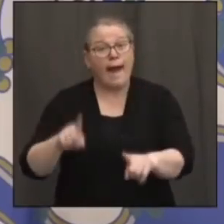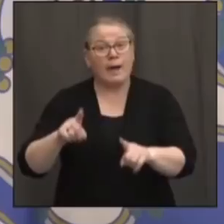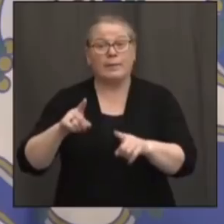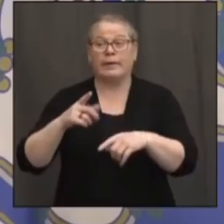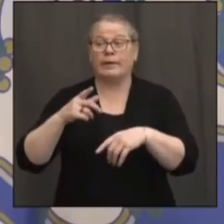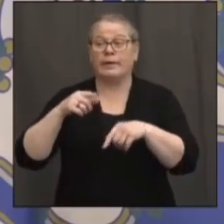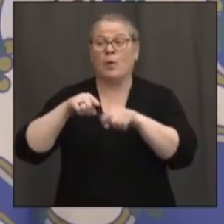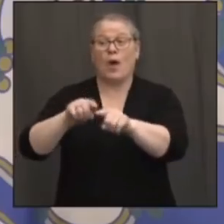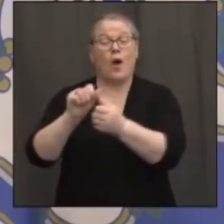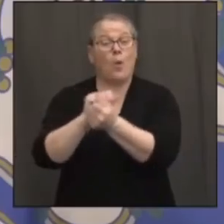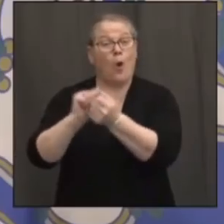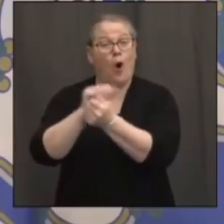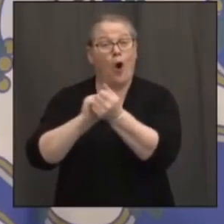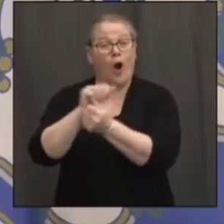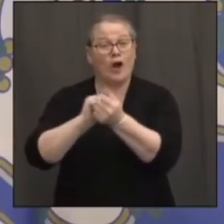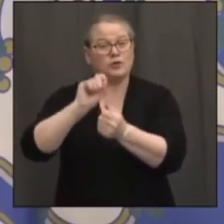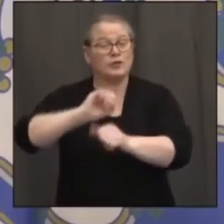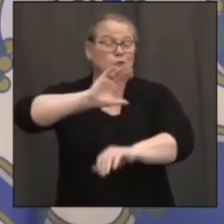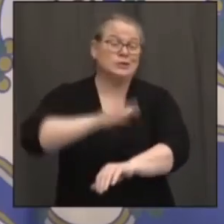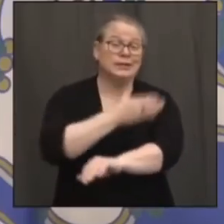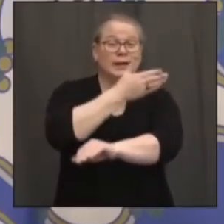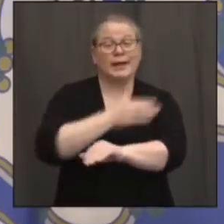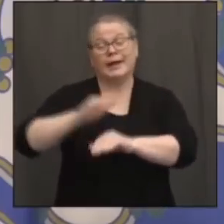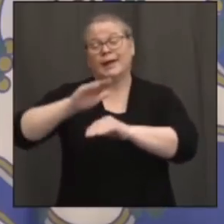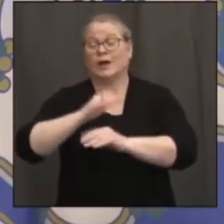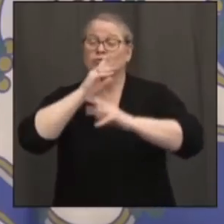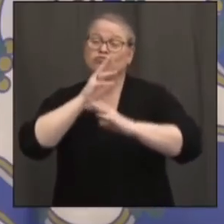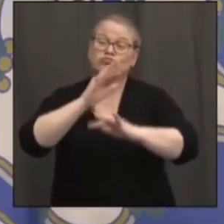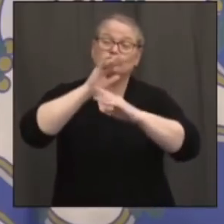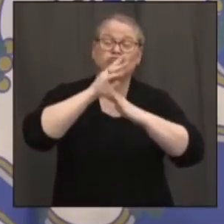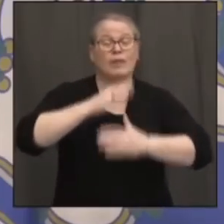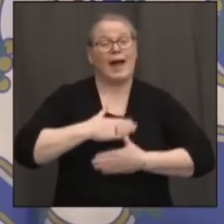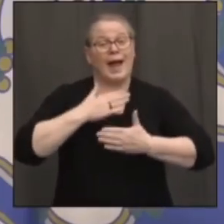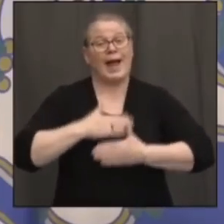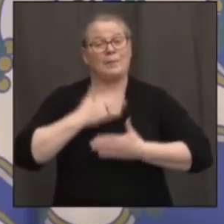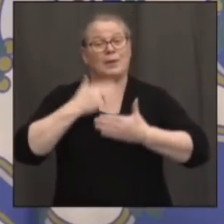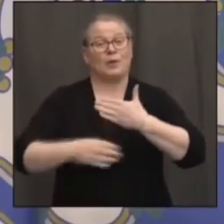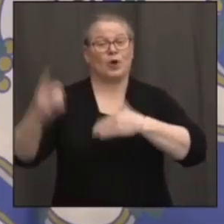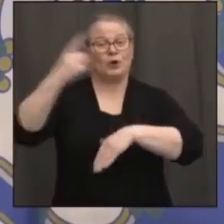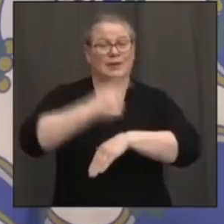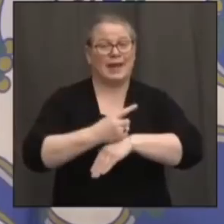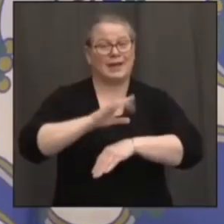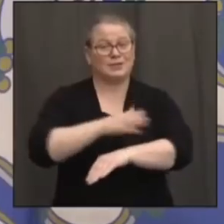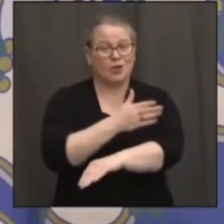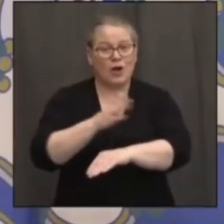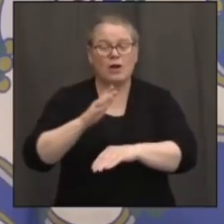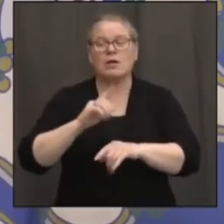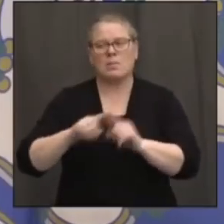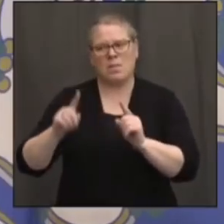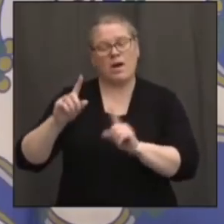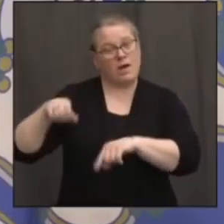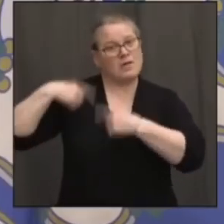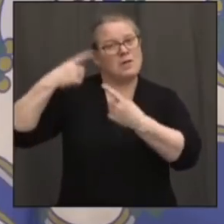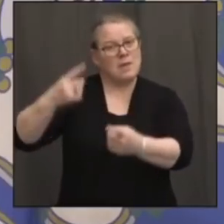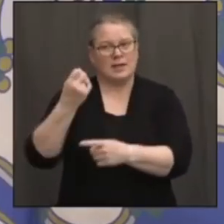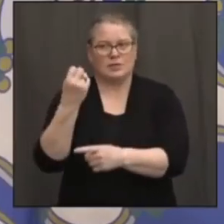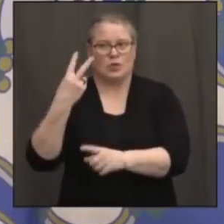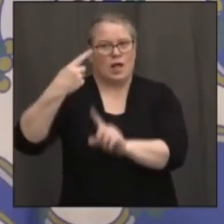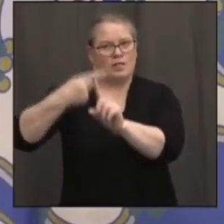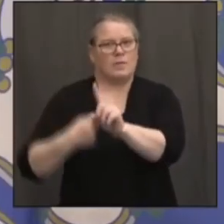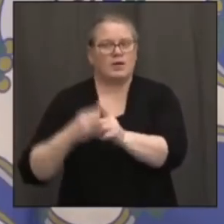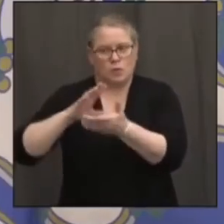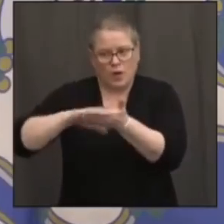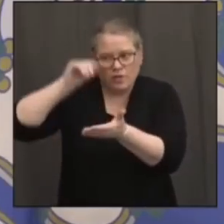our hands. So I think we've learned a lot about this virus over the last 12 months. I thank God we